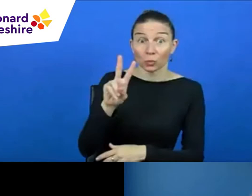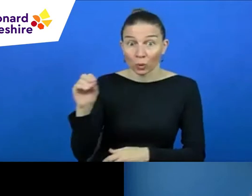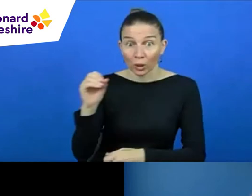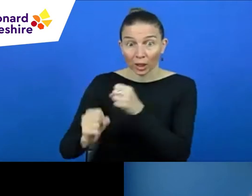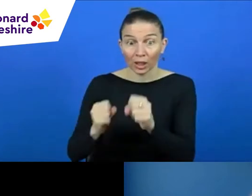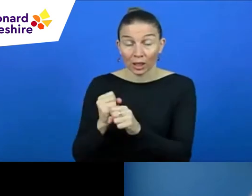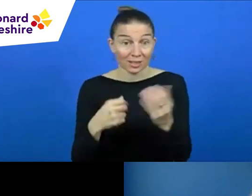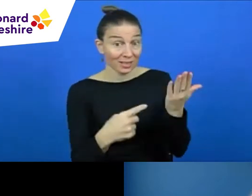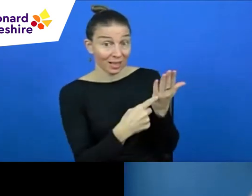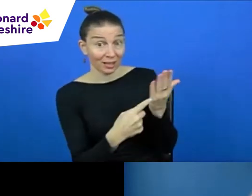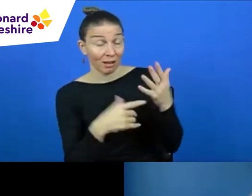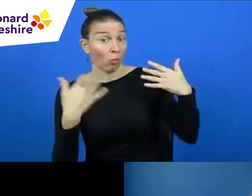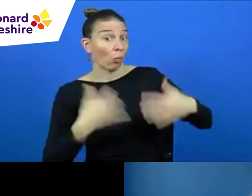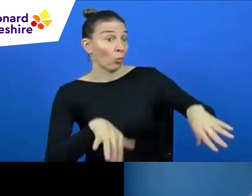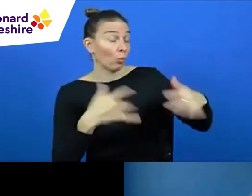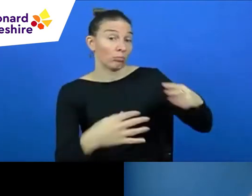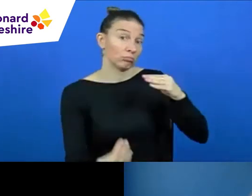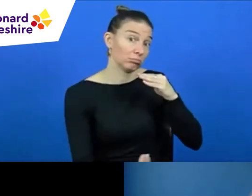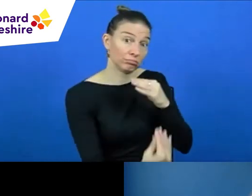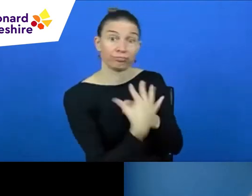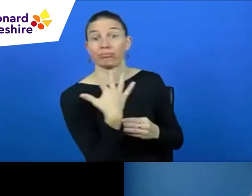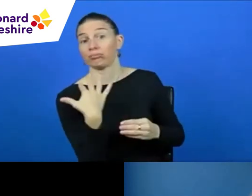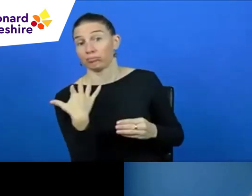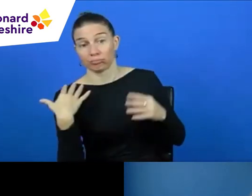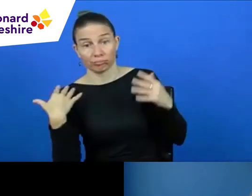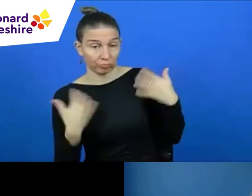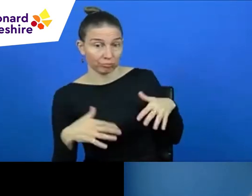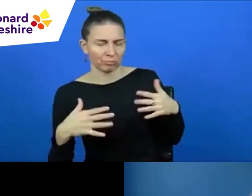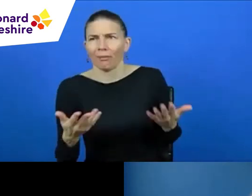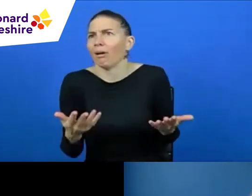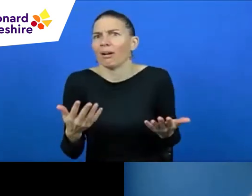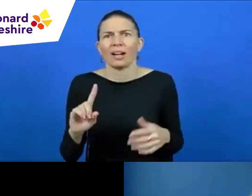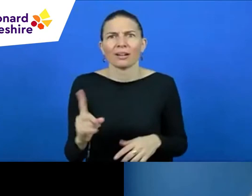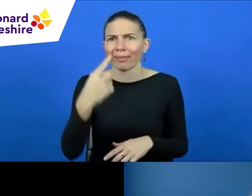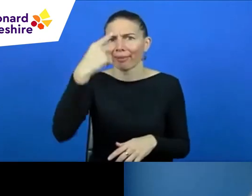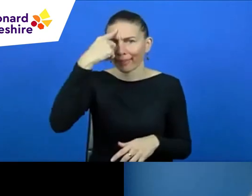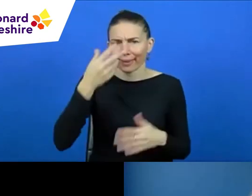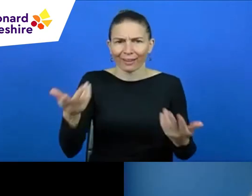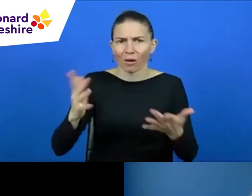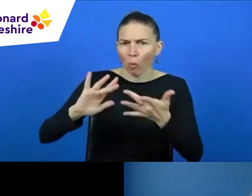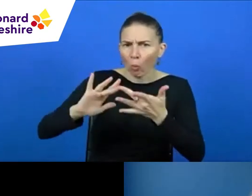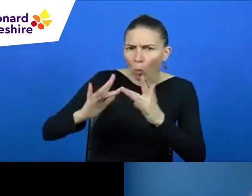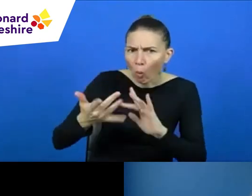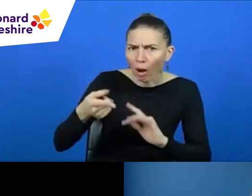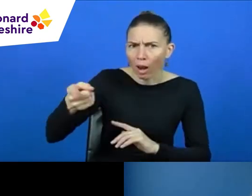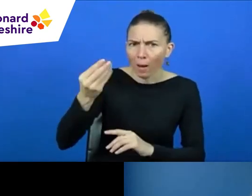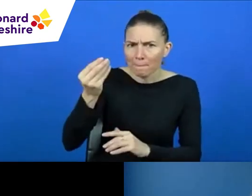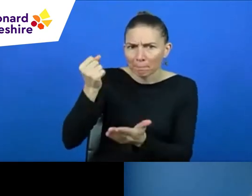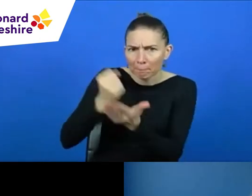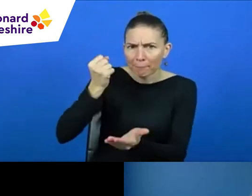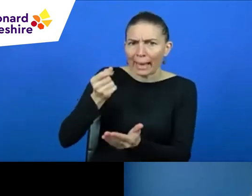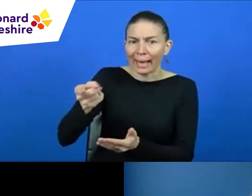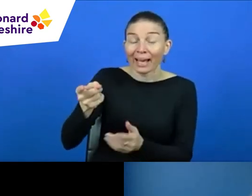affected by it. You know, if you simply, you only have to think about your online transactions. You know, 30% in the